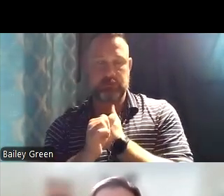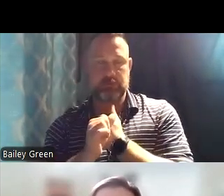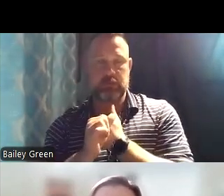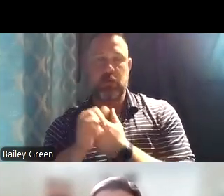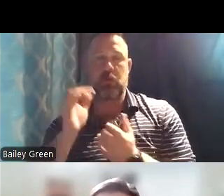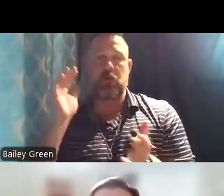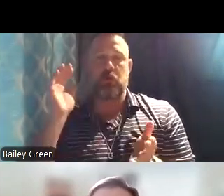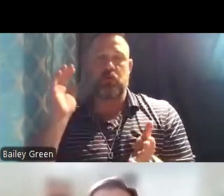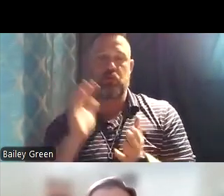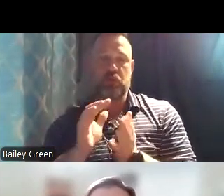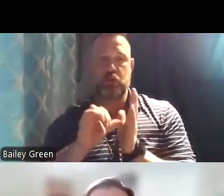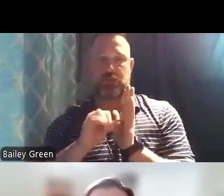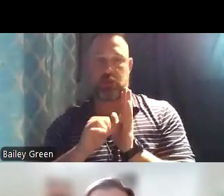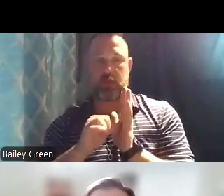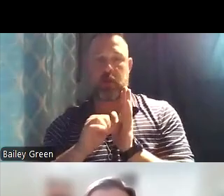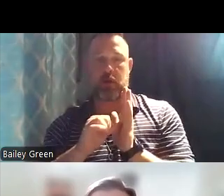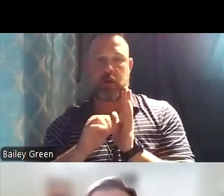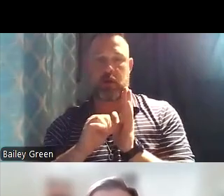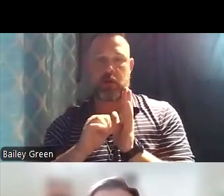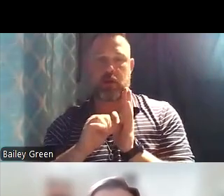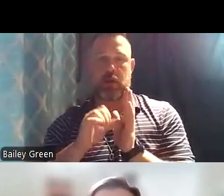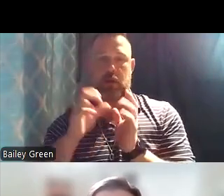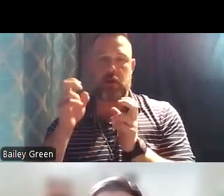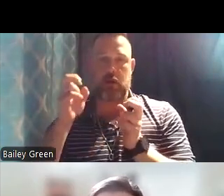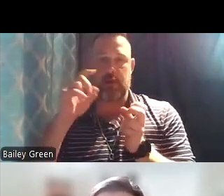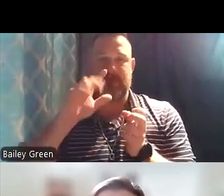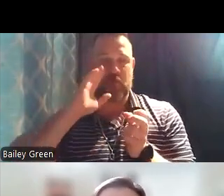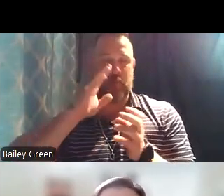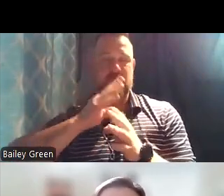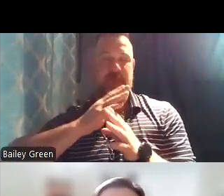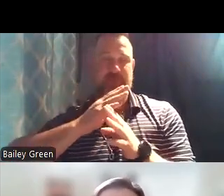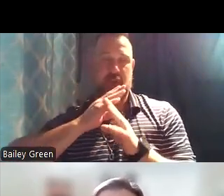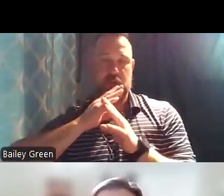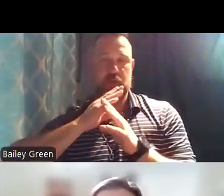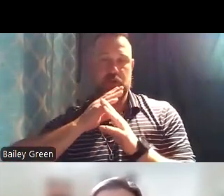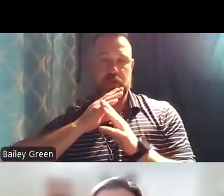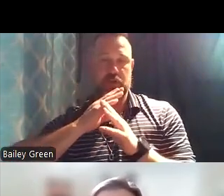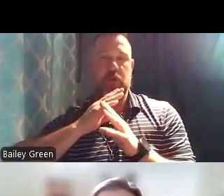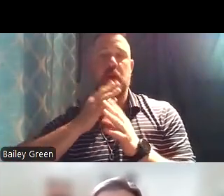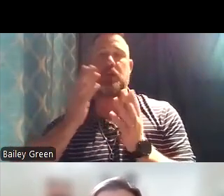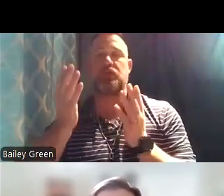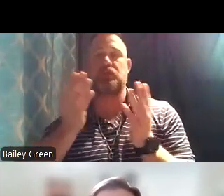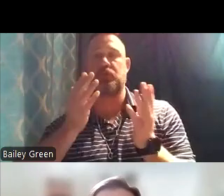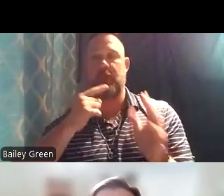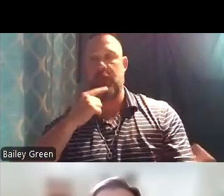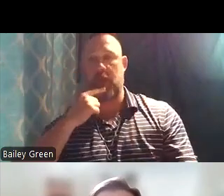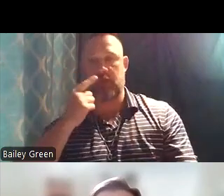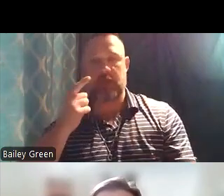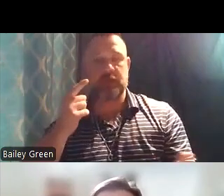reduce stigma as well, we know is a really critical part of prevention, as well as serving populations that